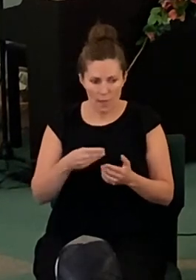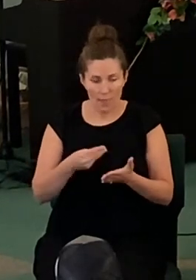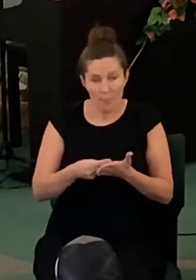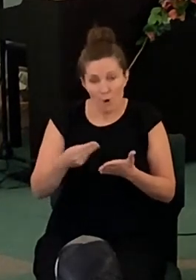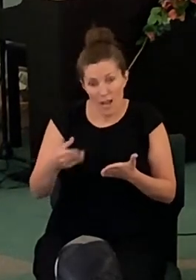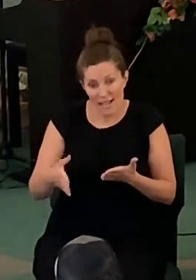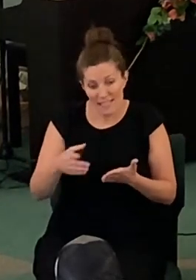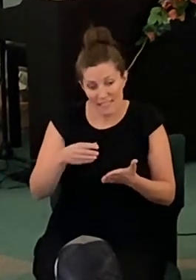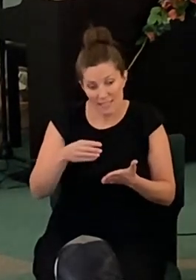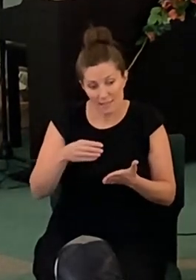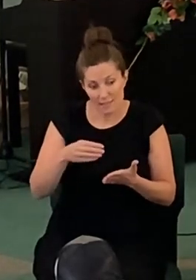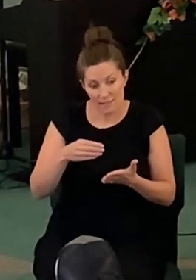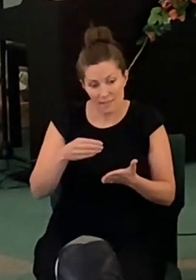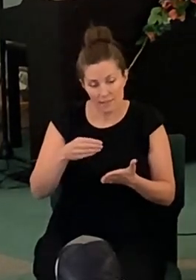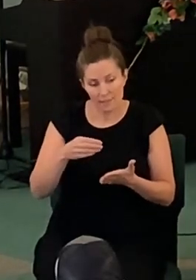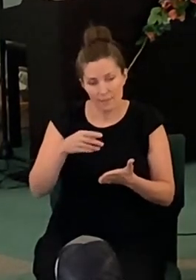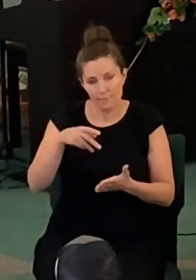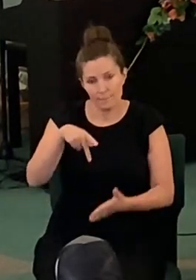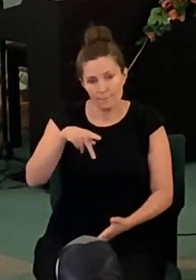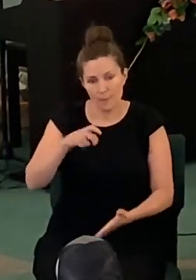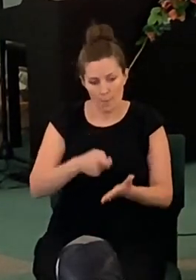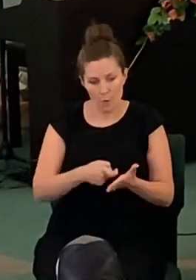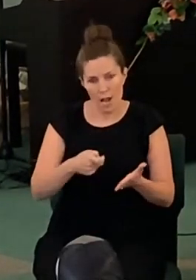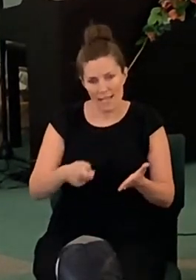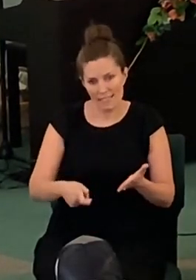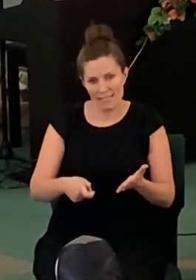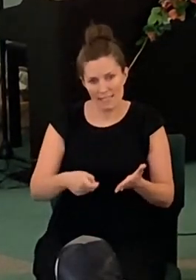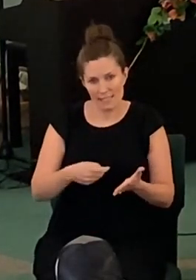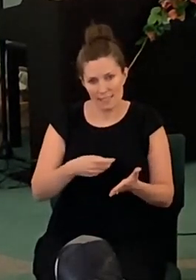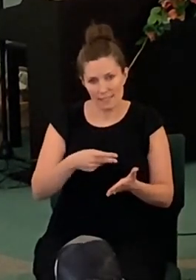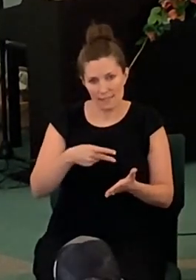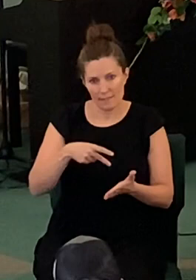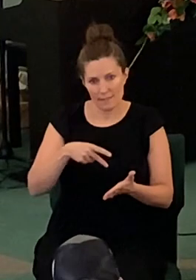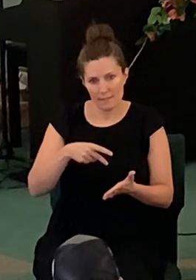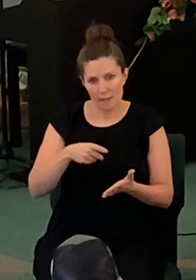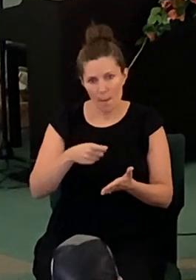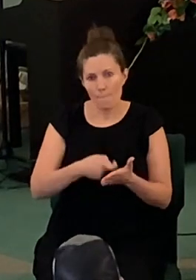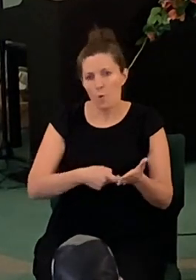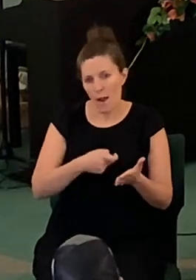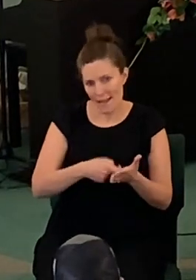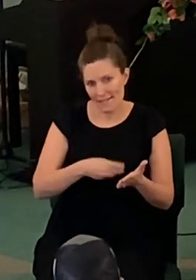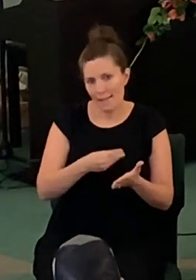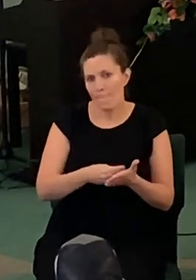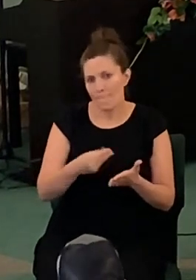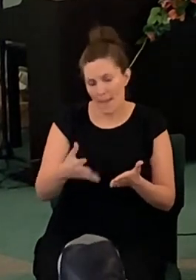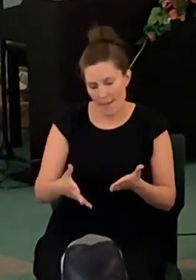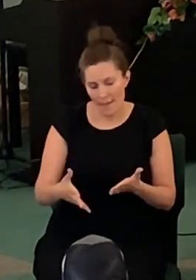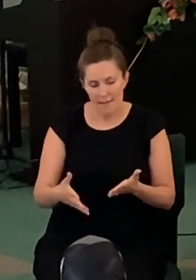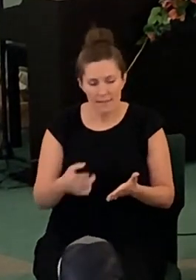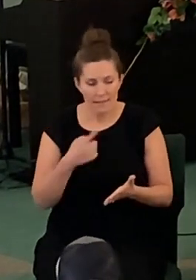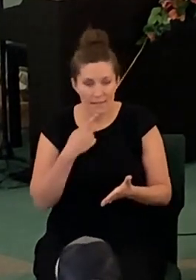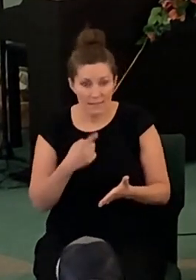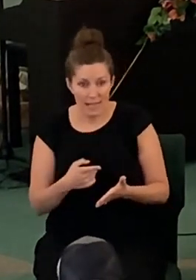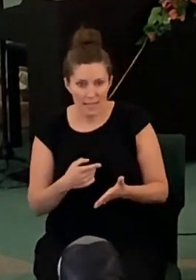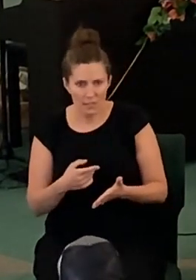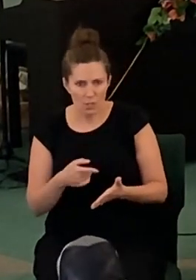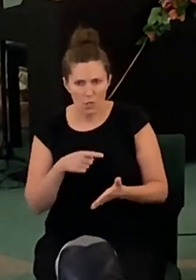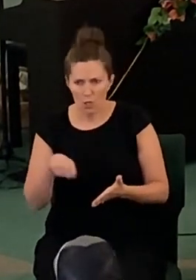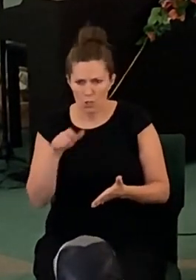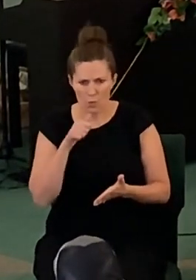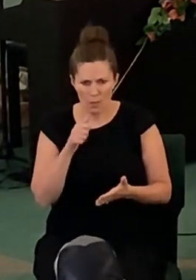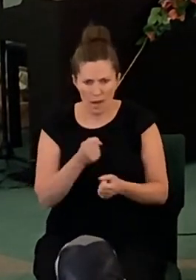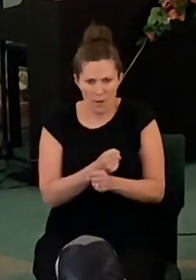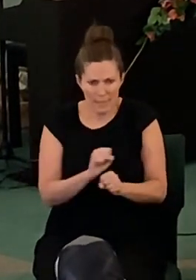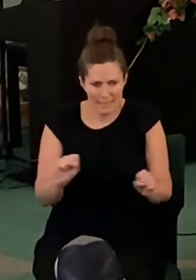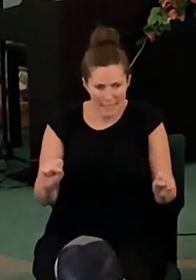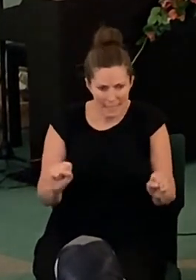be part of God's family in verses 18 and 19. He says, knowing that you are not redeemed with perishable things like silver or